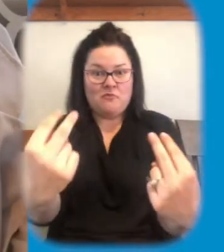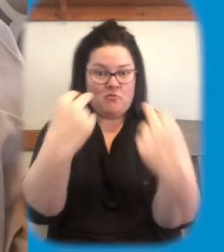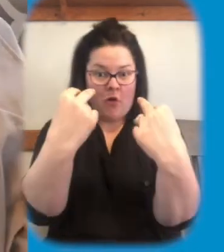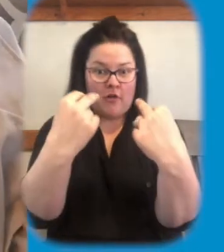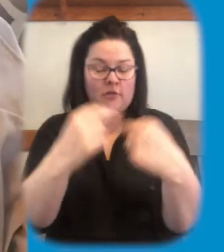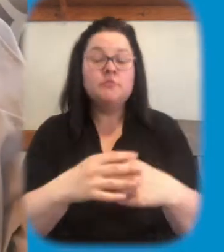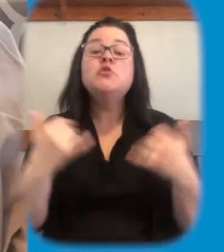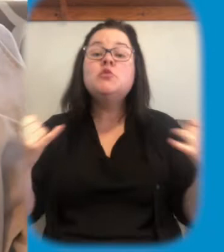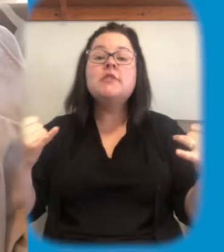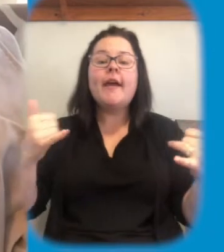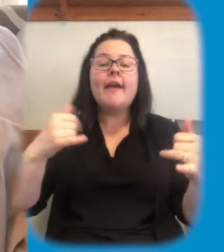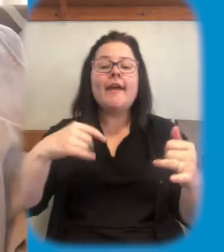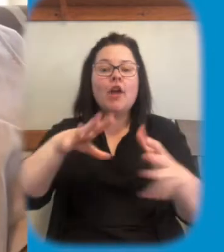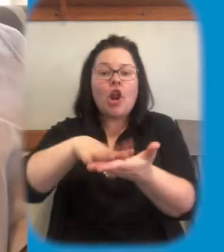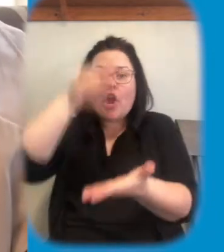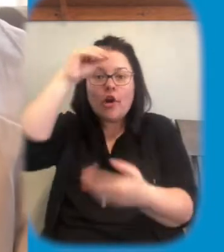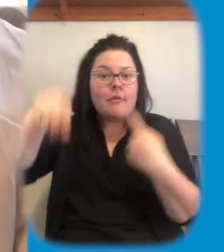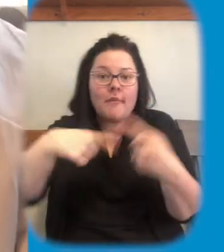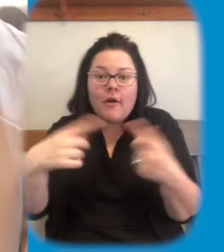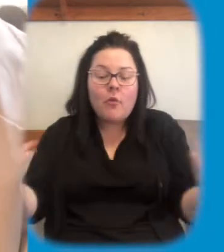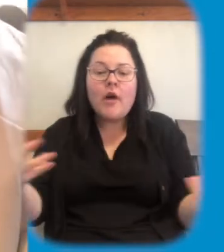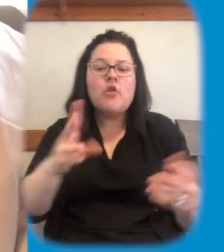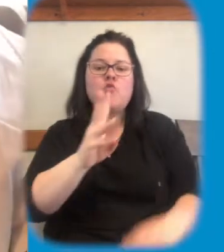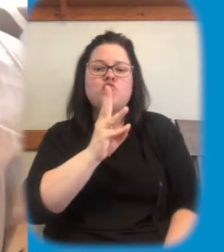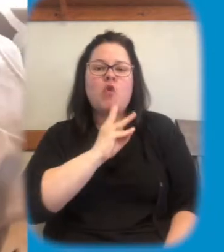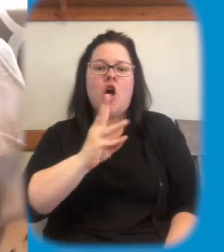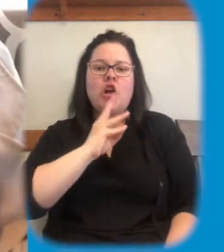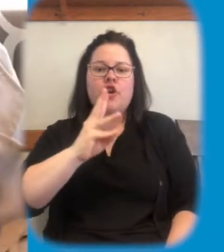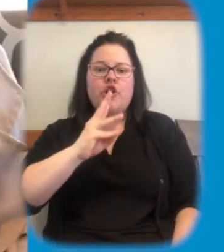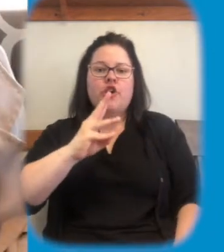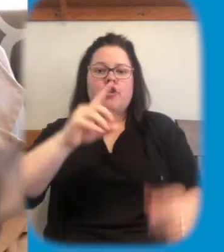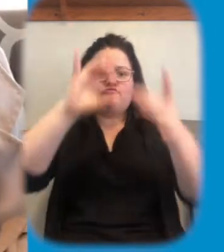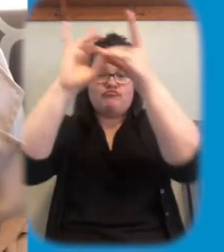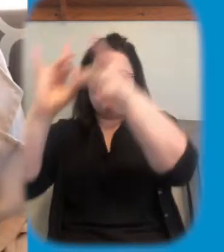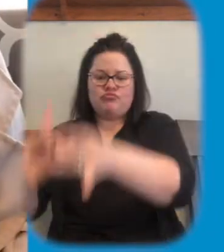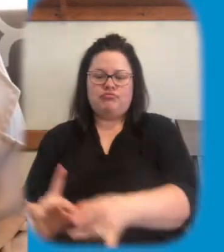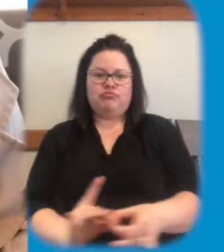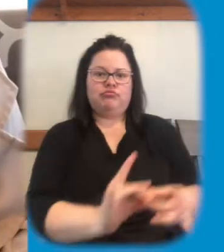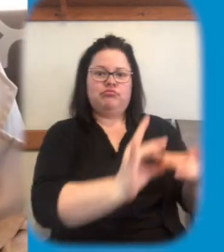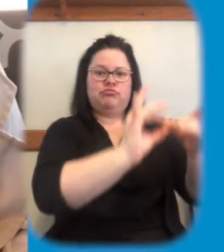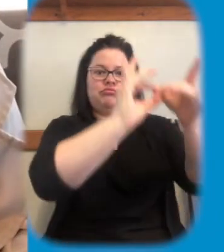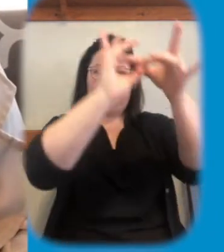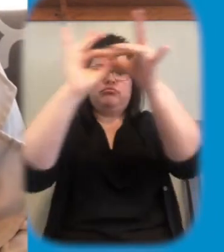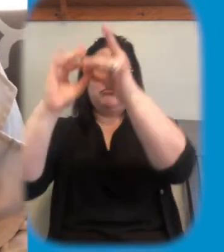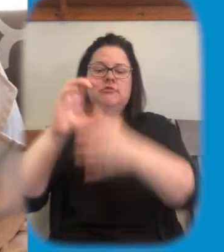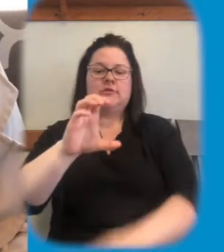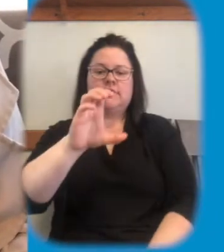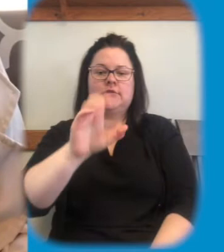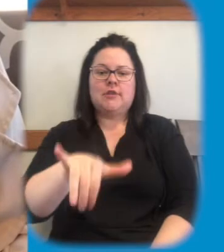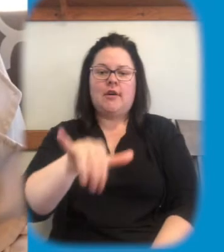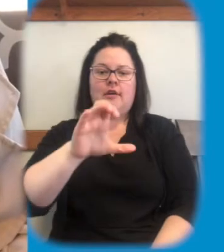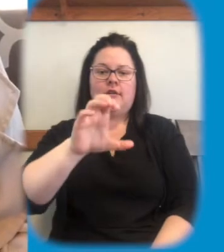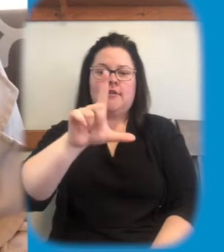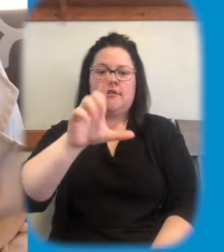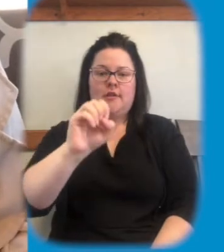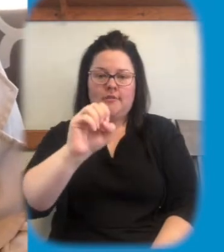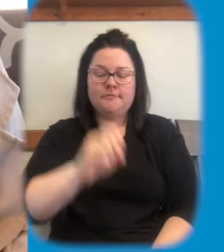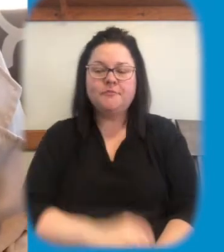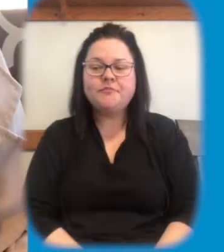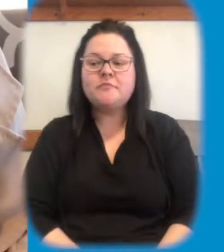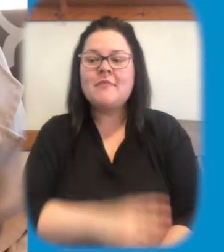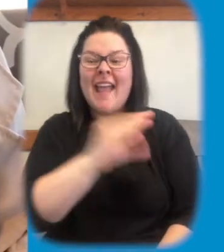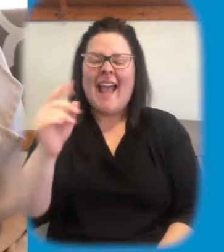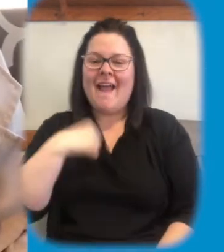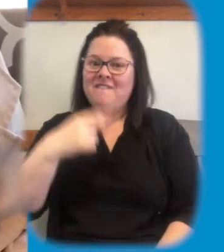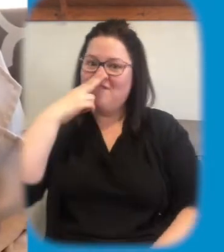already. So today's all about the water cycle. And it's a pretty cool session today because we have a really interesting challenge. But